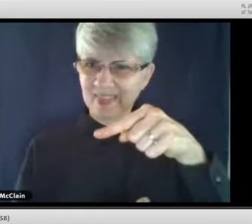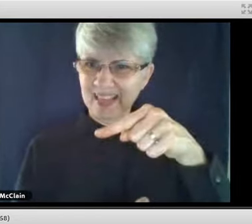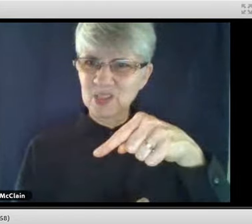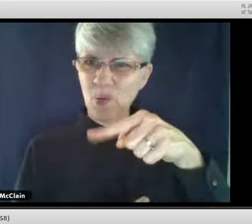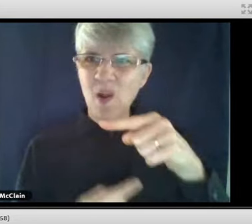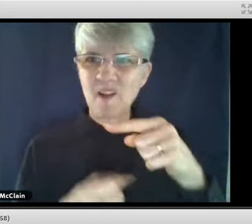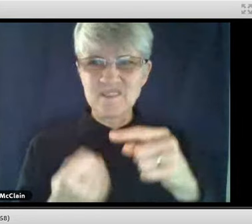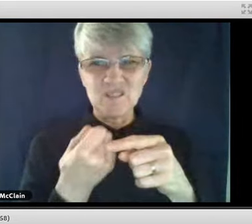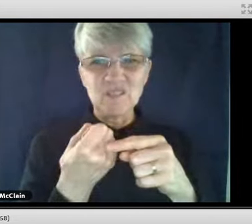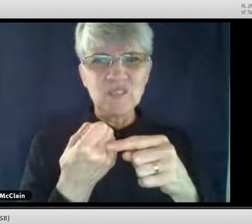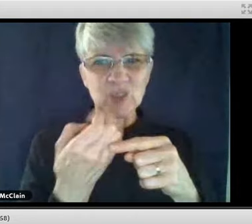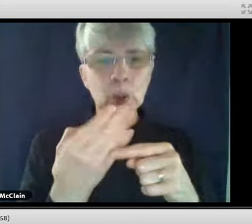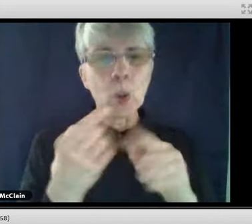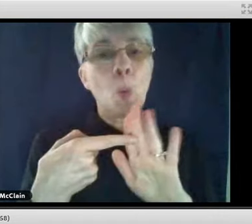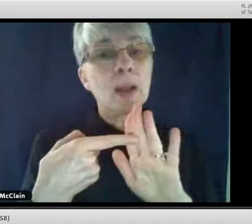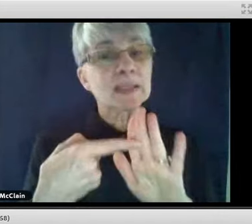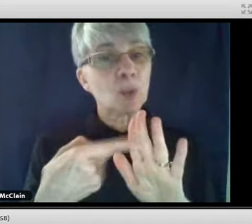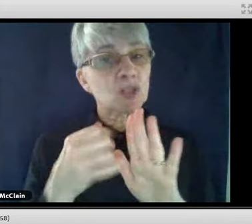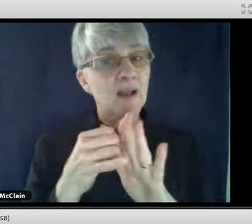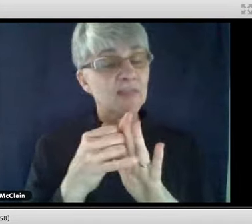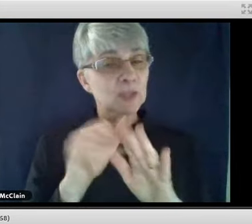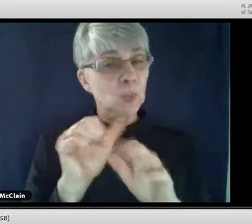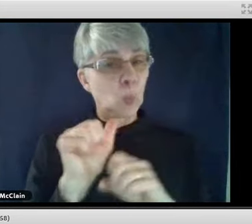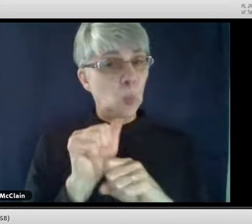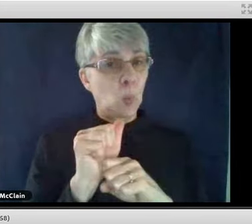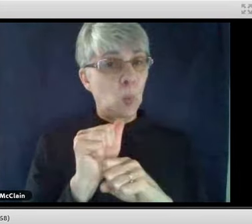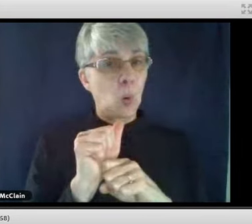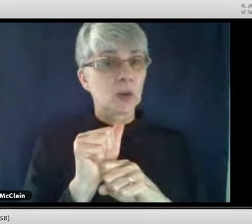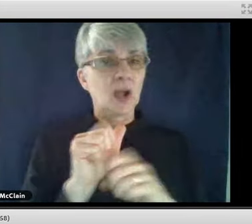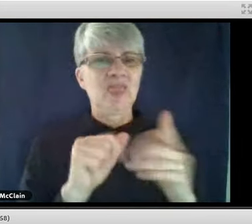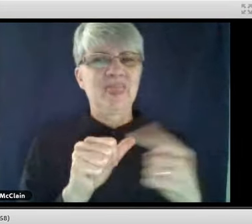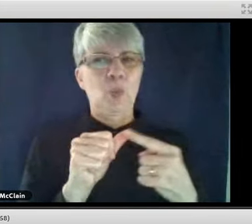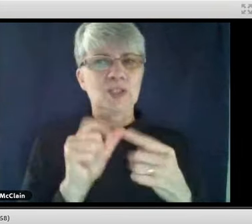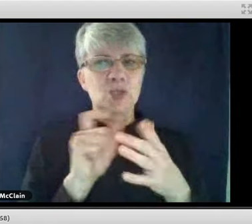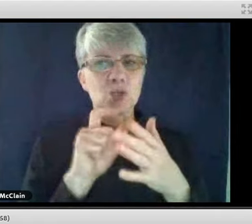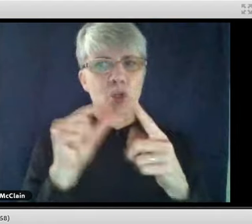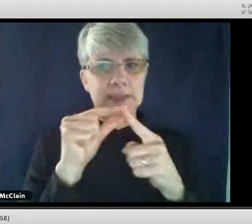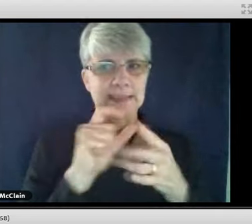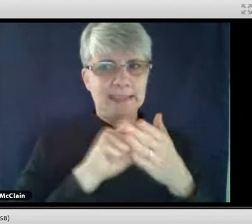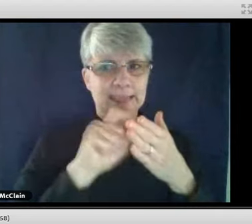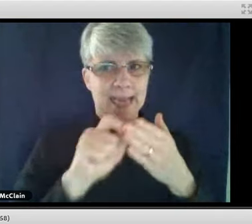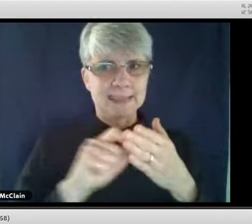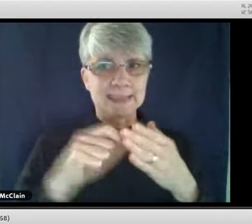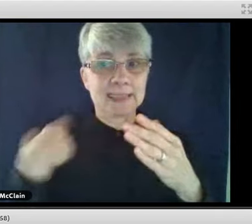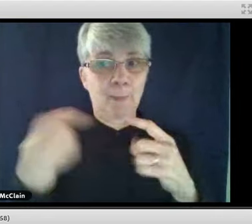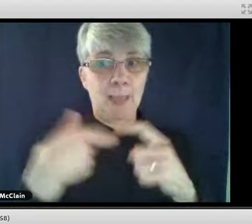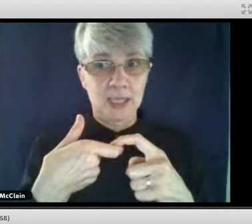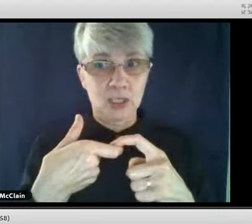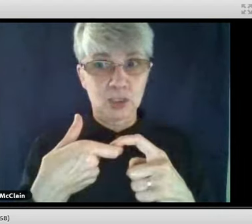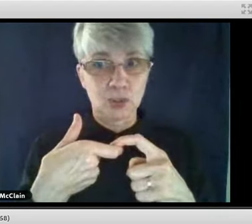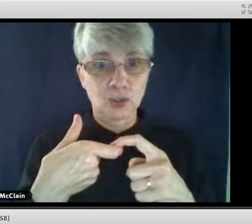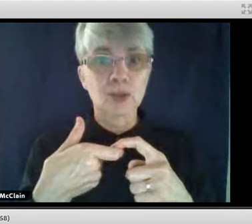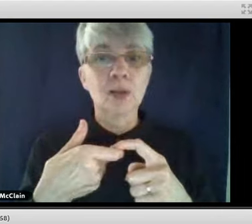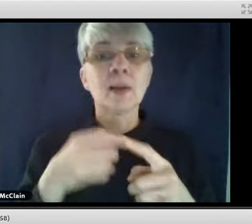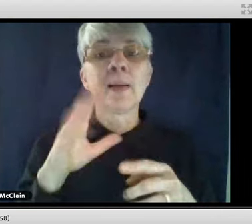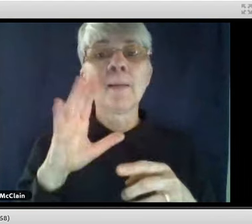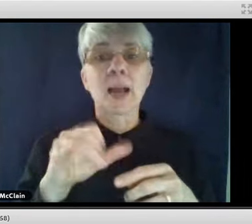So one expression of this work is the original text in Spanish by